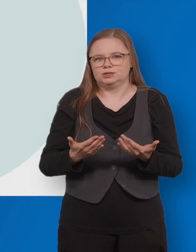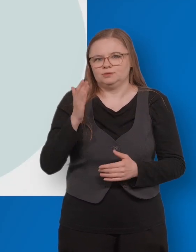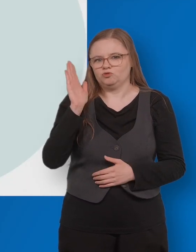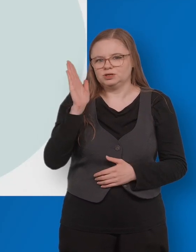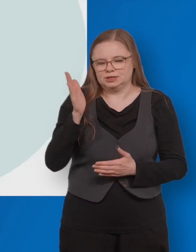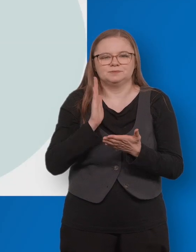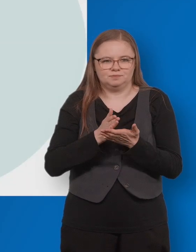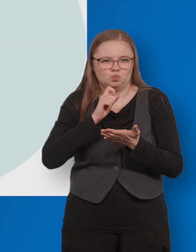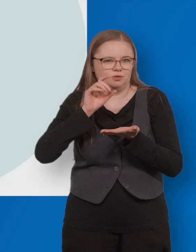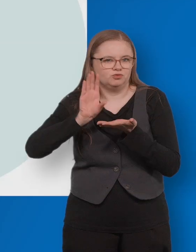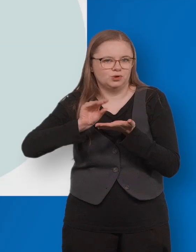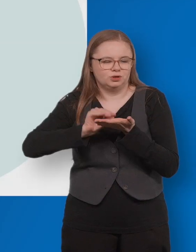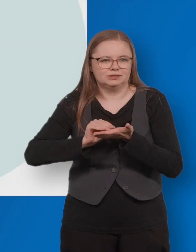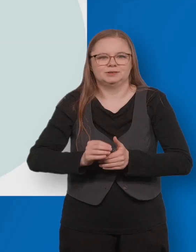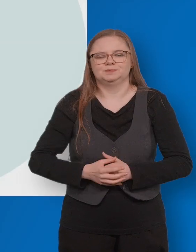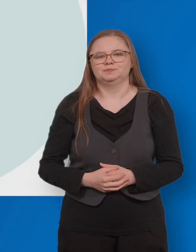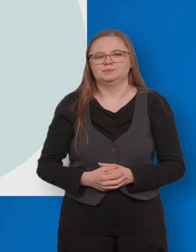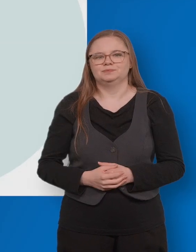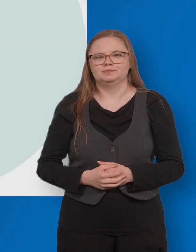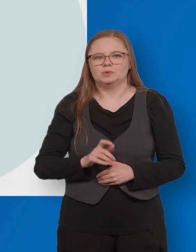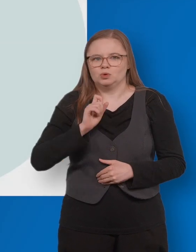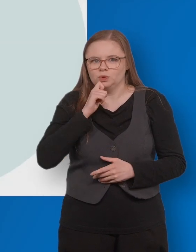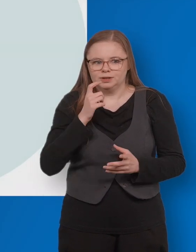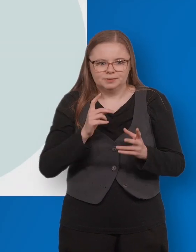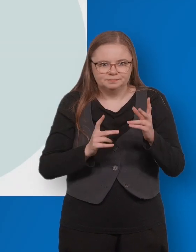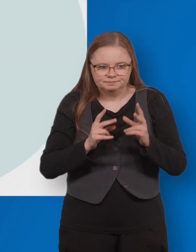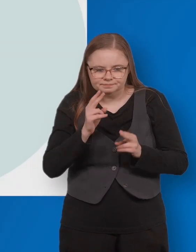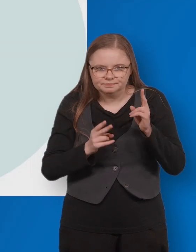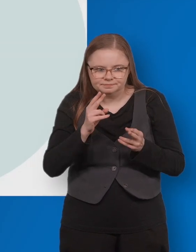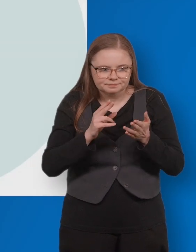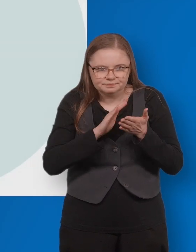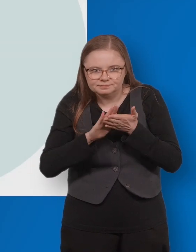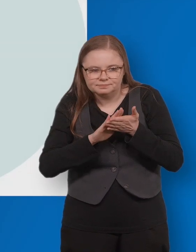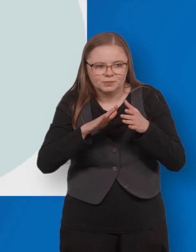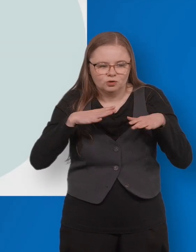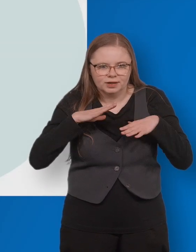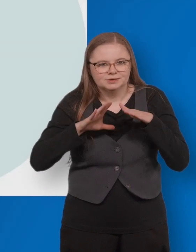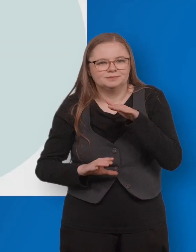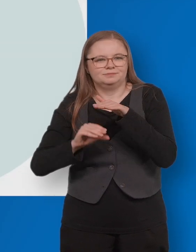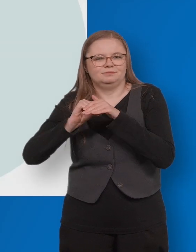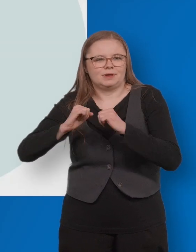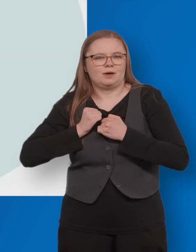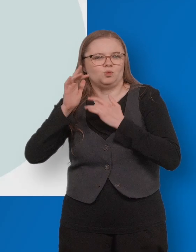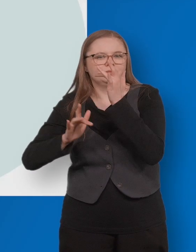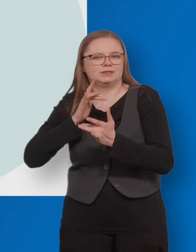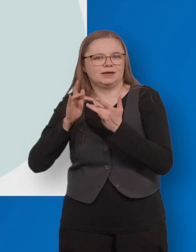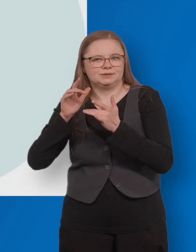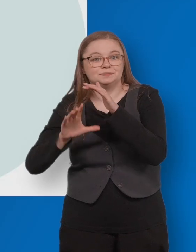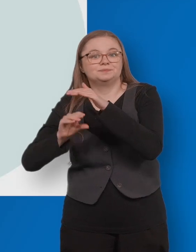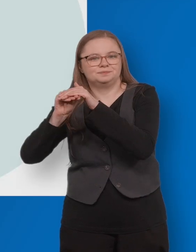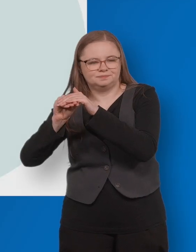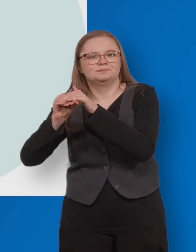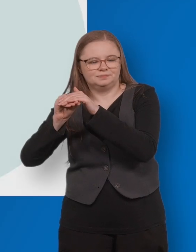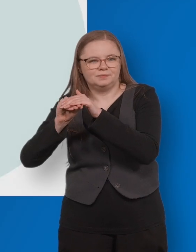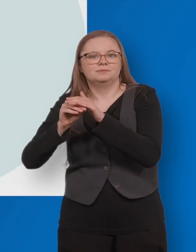presentation will be recorded. We'll get it all neat and tidy, upload it to our website, and we'll